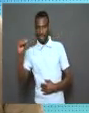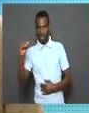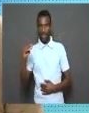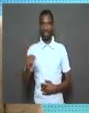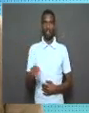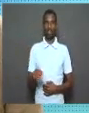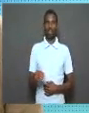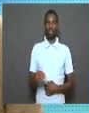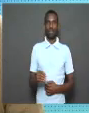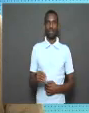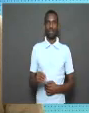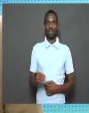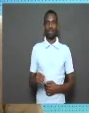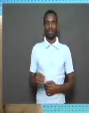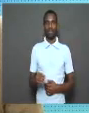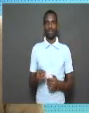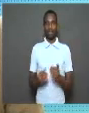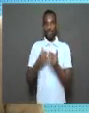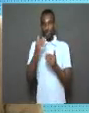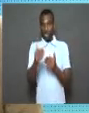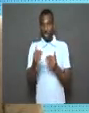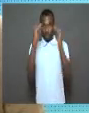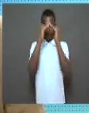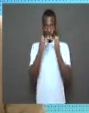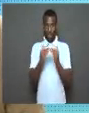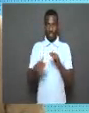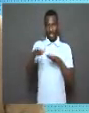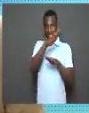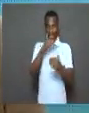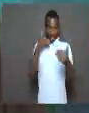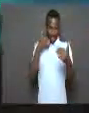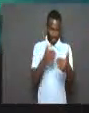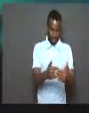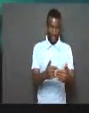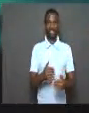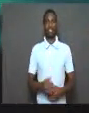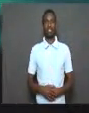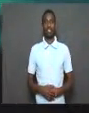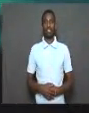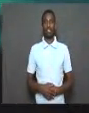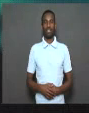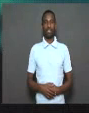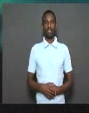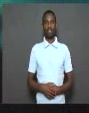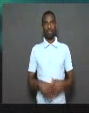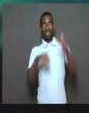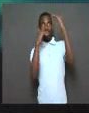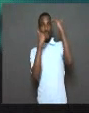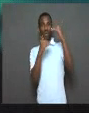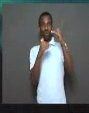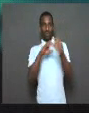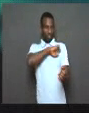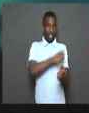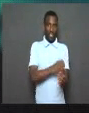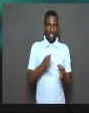and arrive at the following equation. the amount of